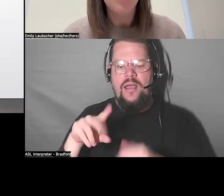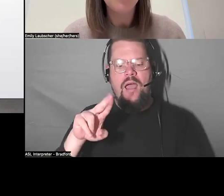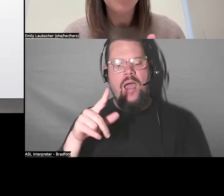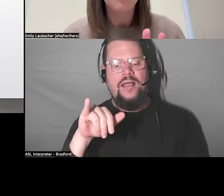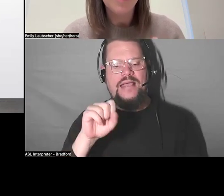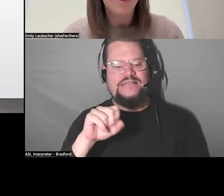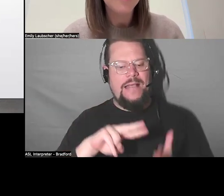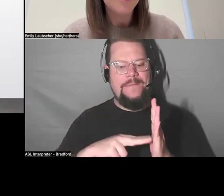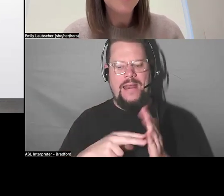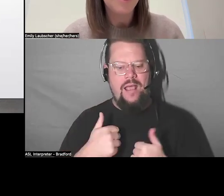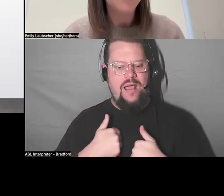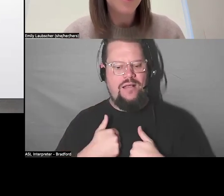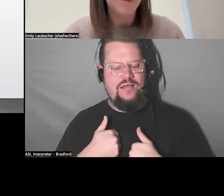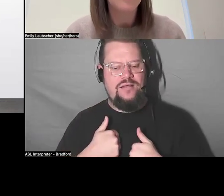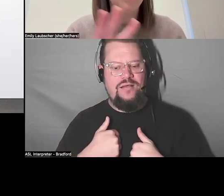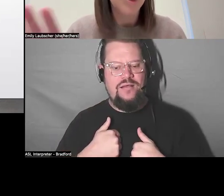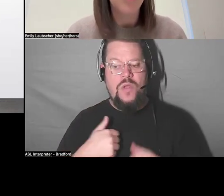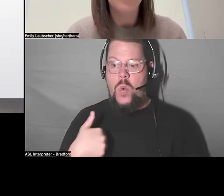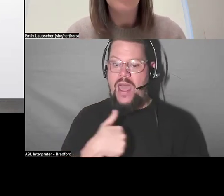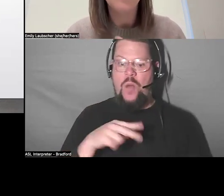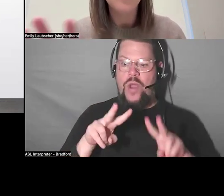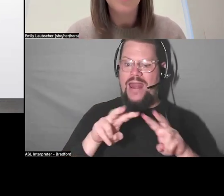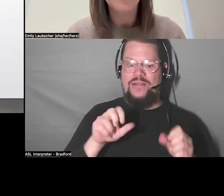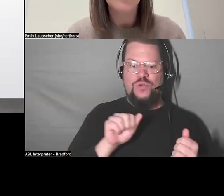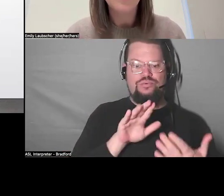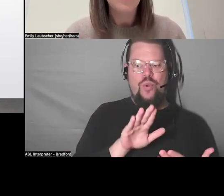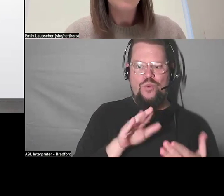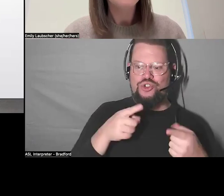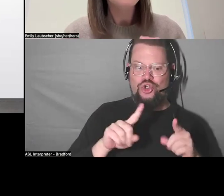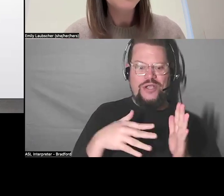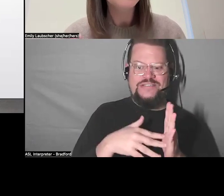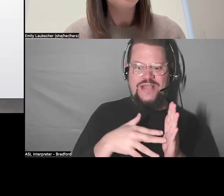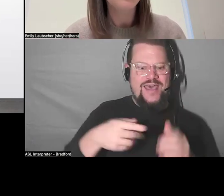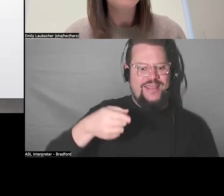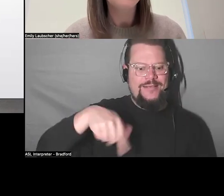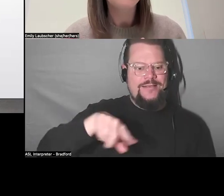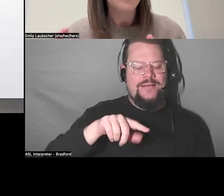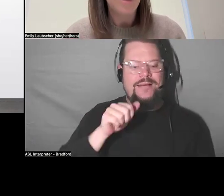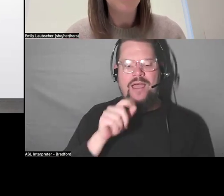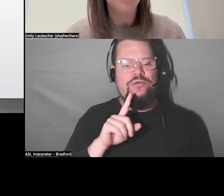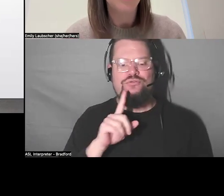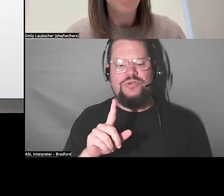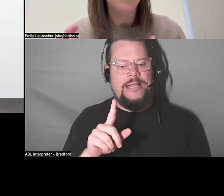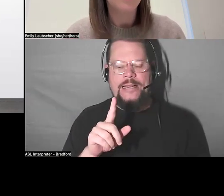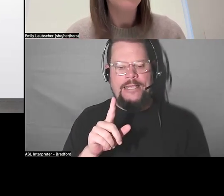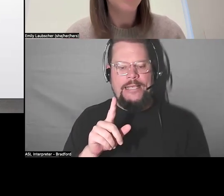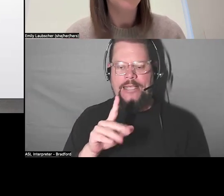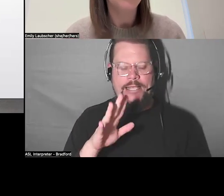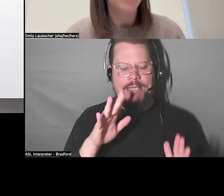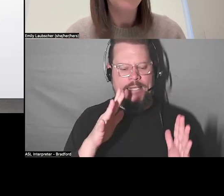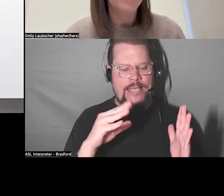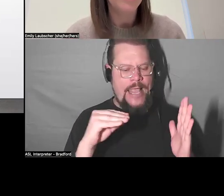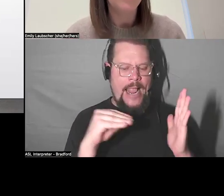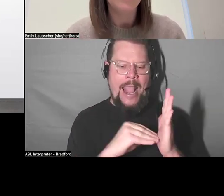this approach to analysis that is taken in the majority of these studies doesn't really capture that